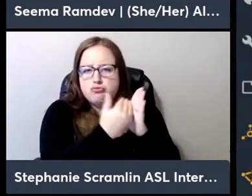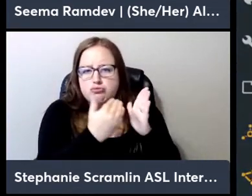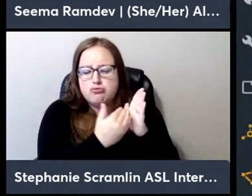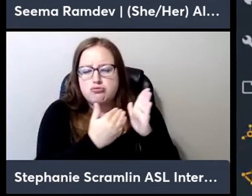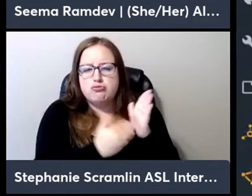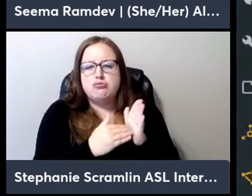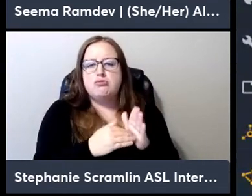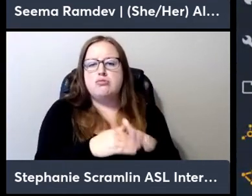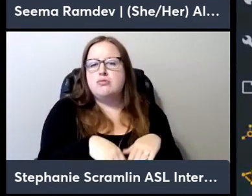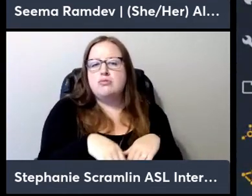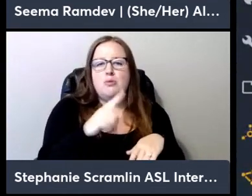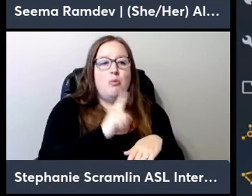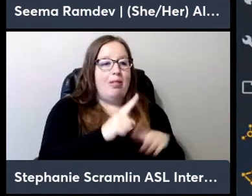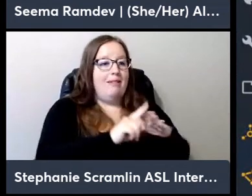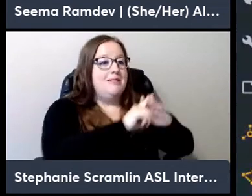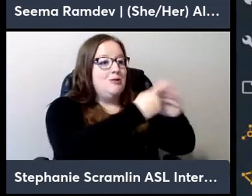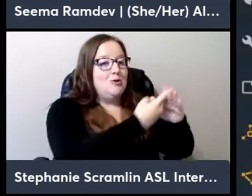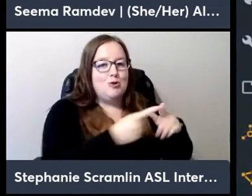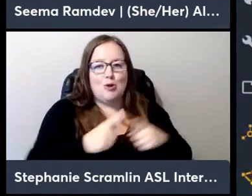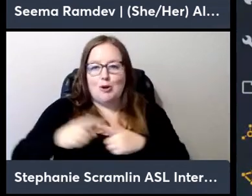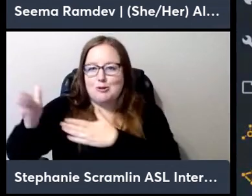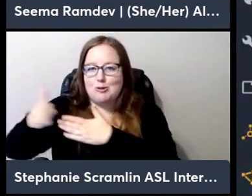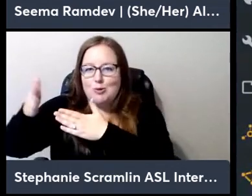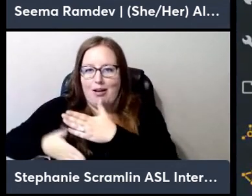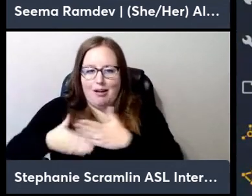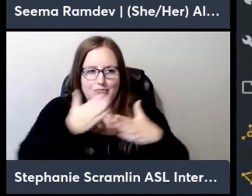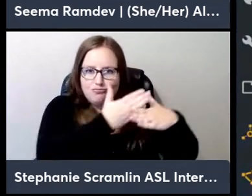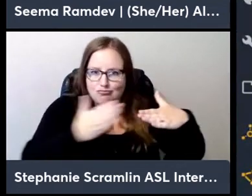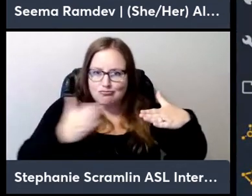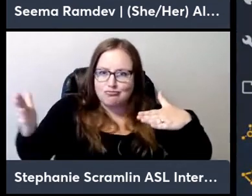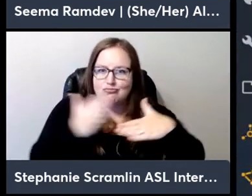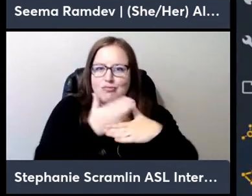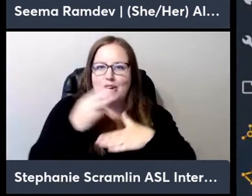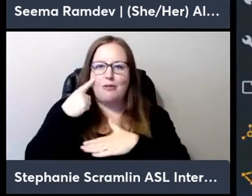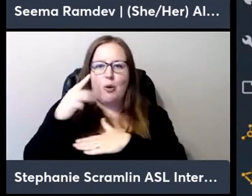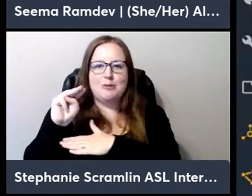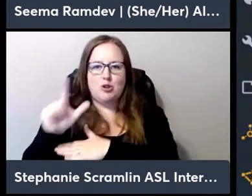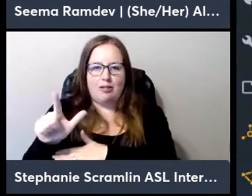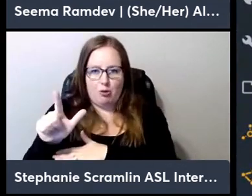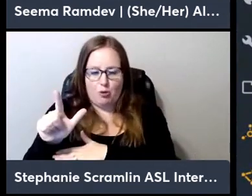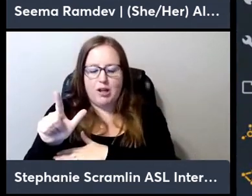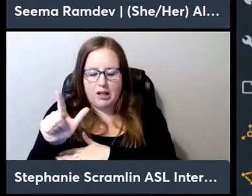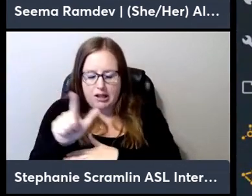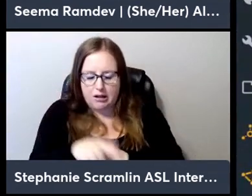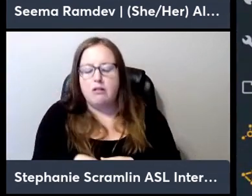A to Z of machine learning with